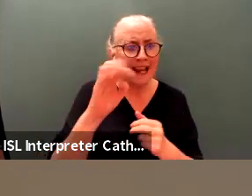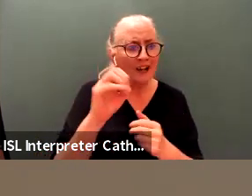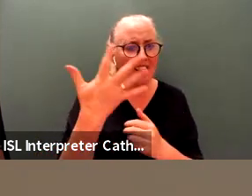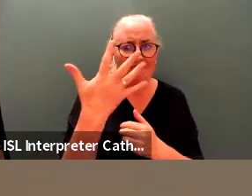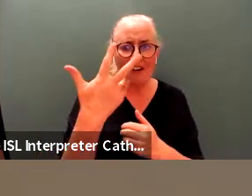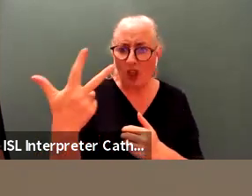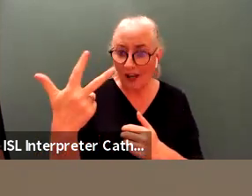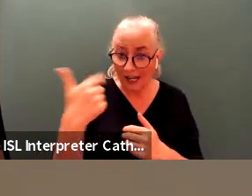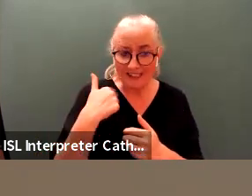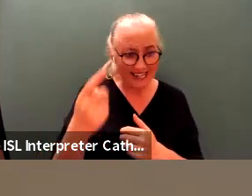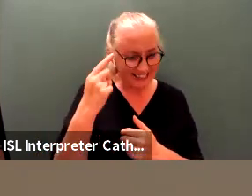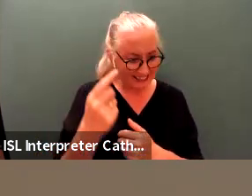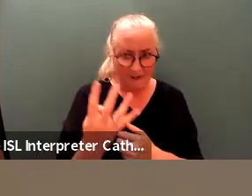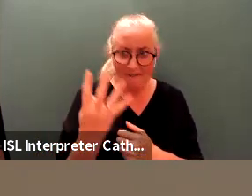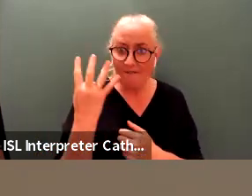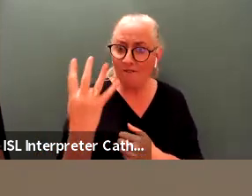four